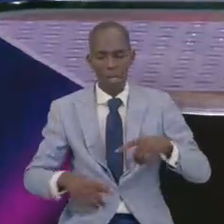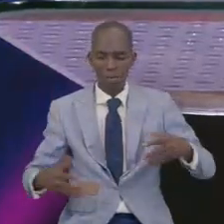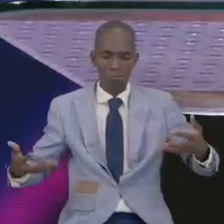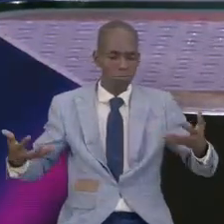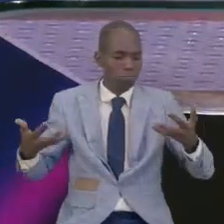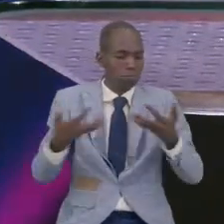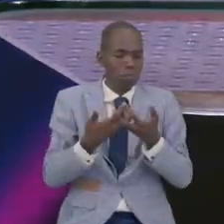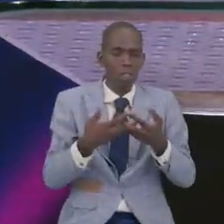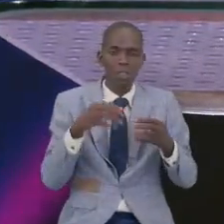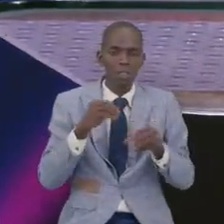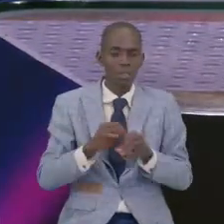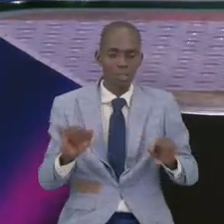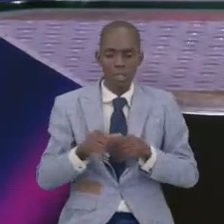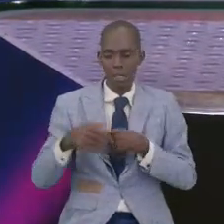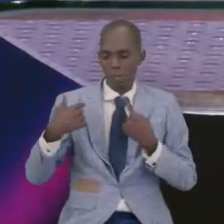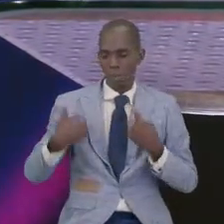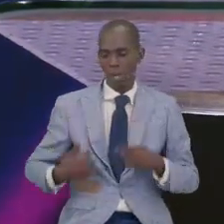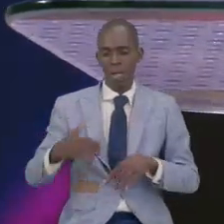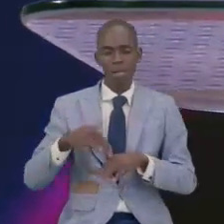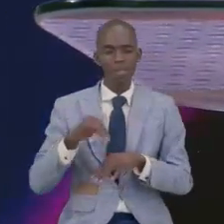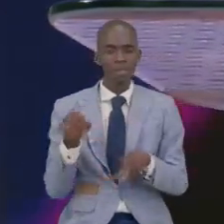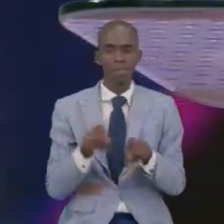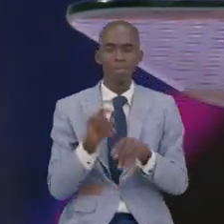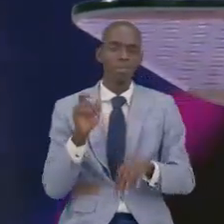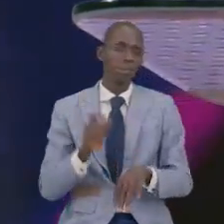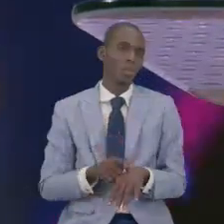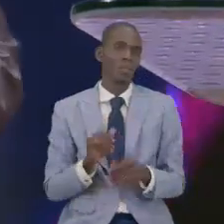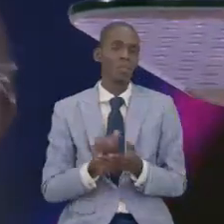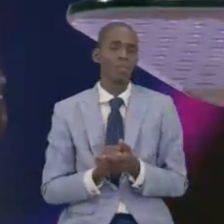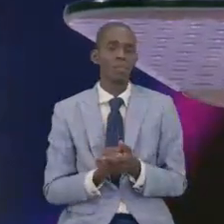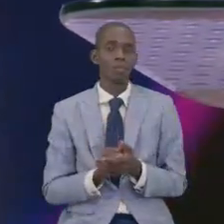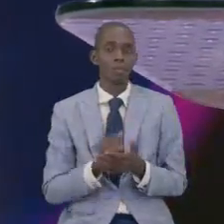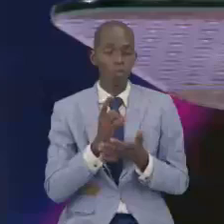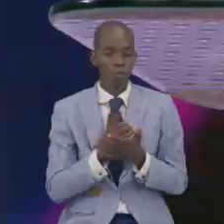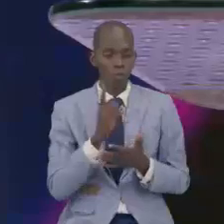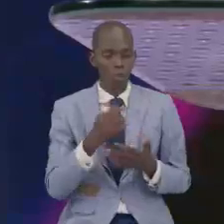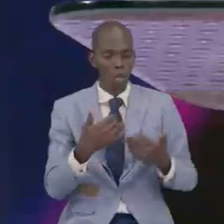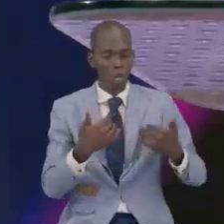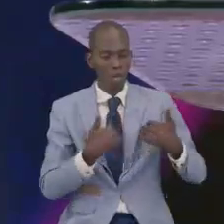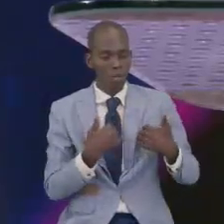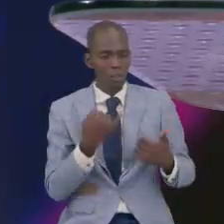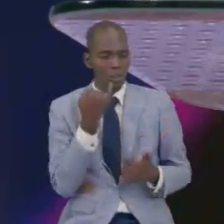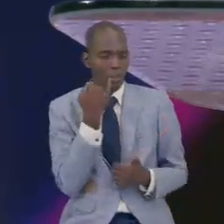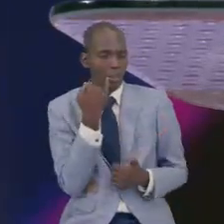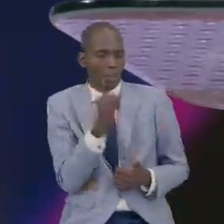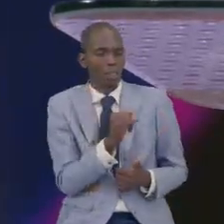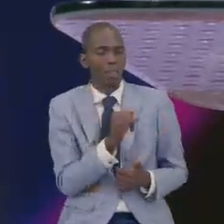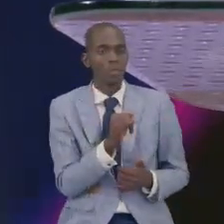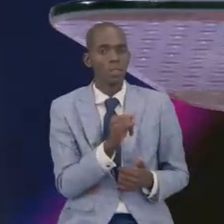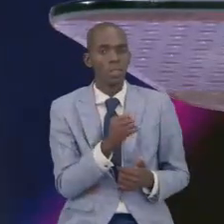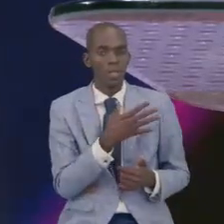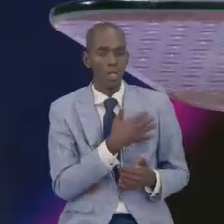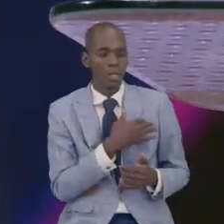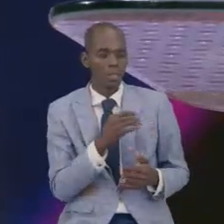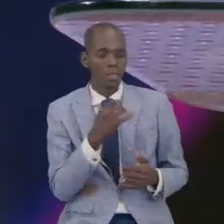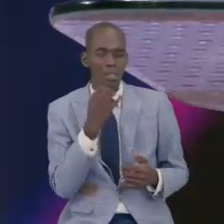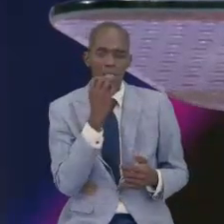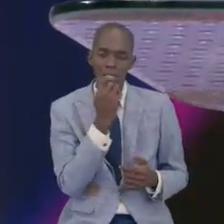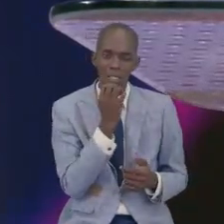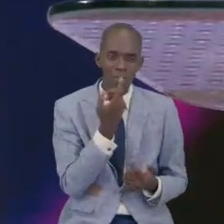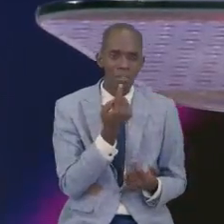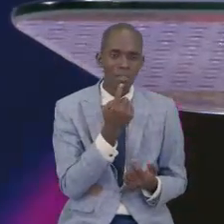at the same time. Somebody that has envy and jealousy and hatred and